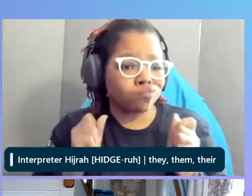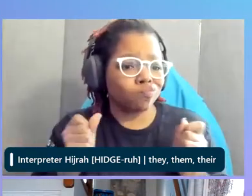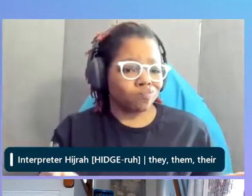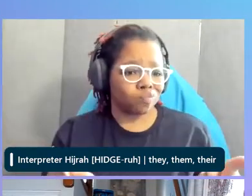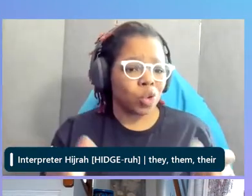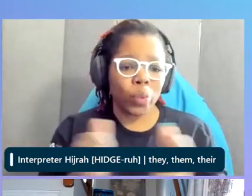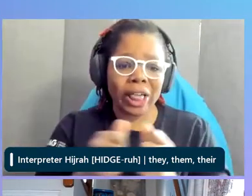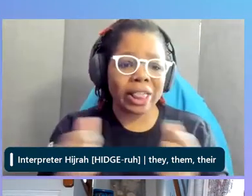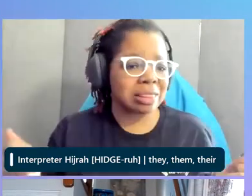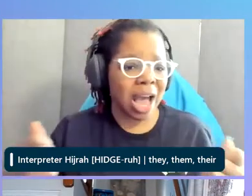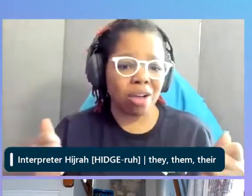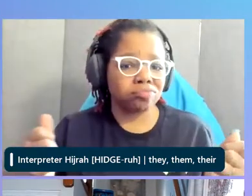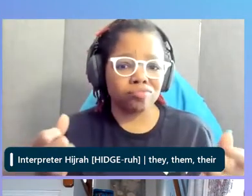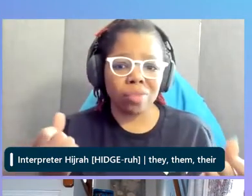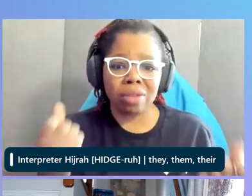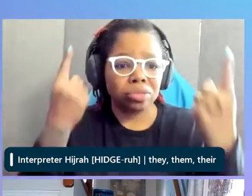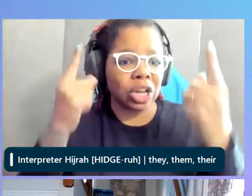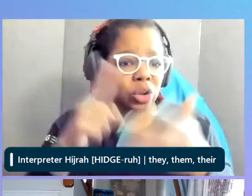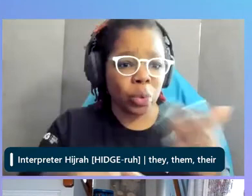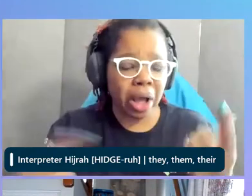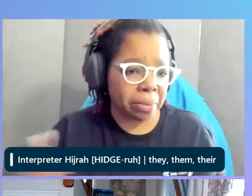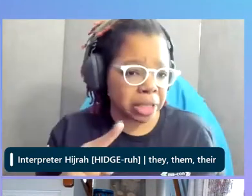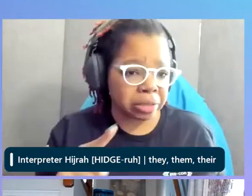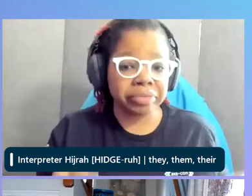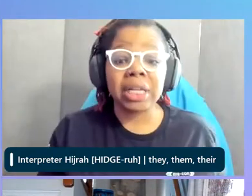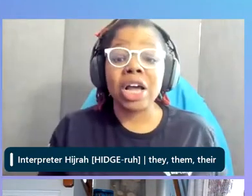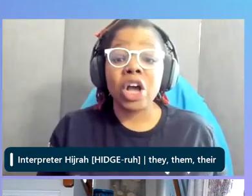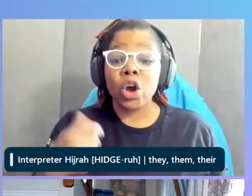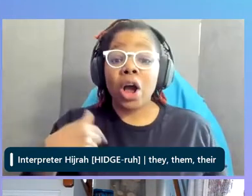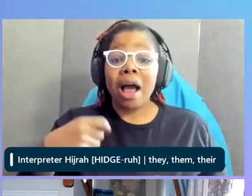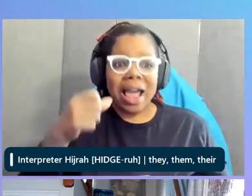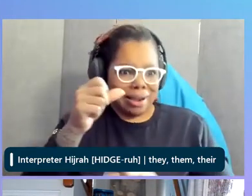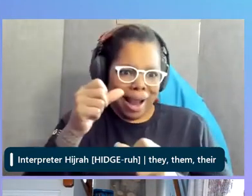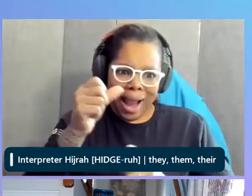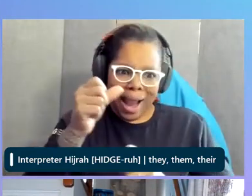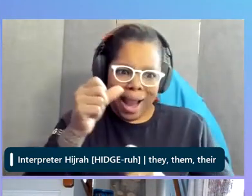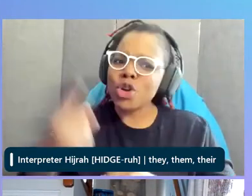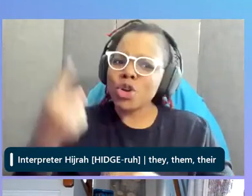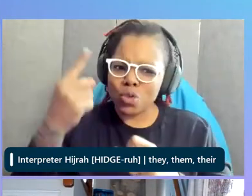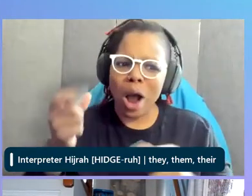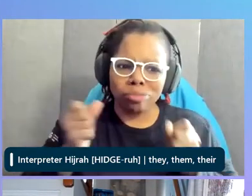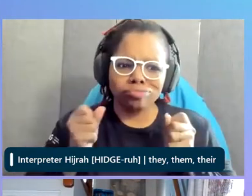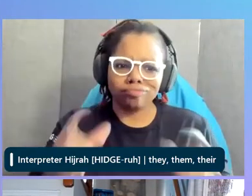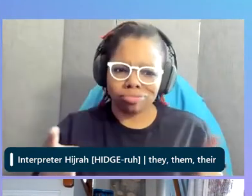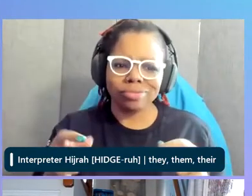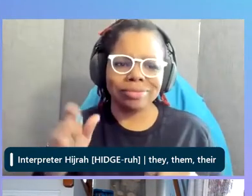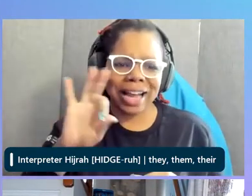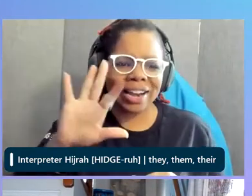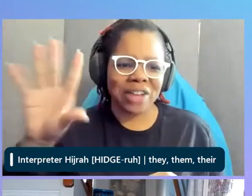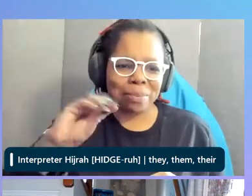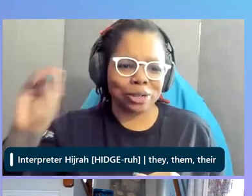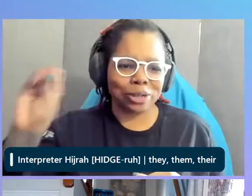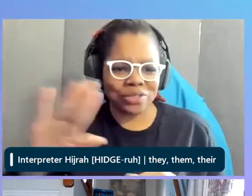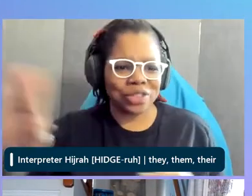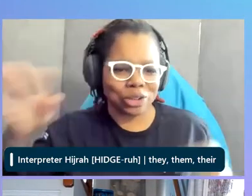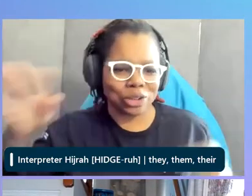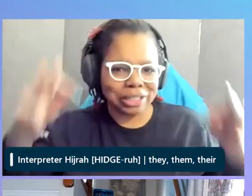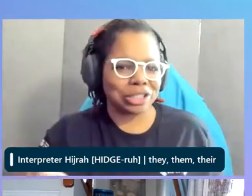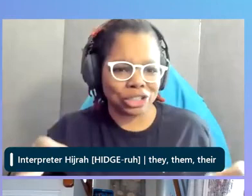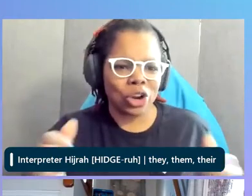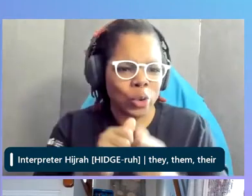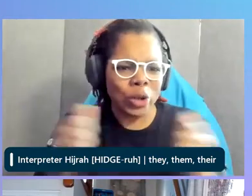them. And the reason we know this is that everybody is making about 95% of their decisions below the threshold of conscious